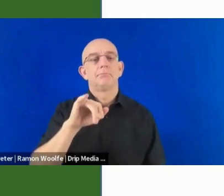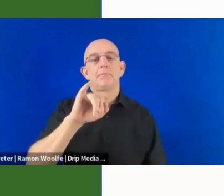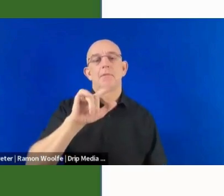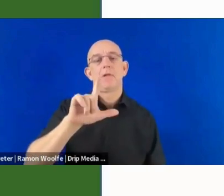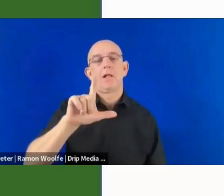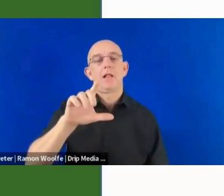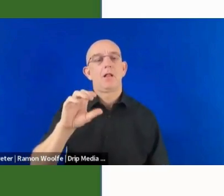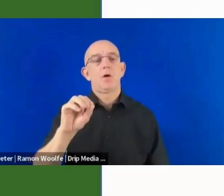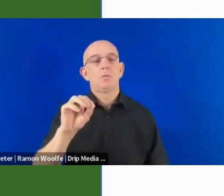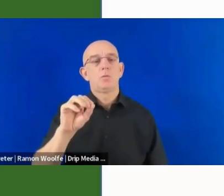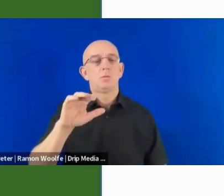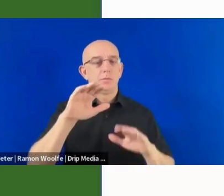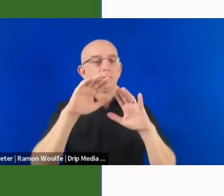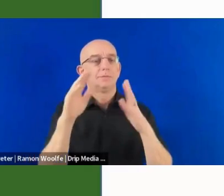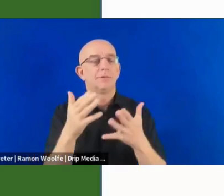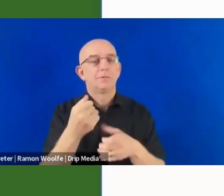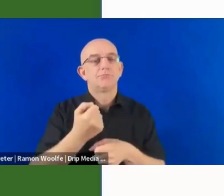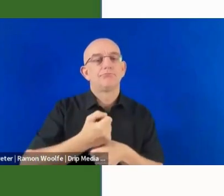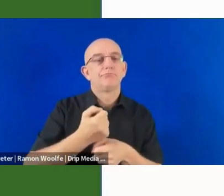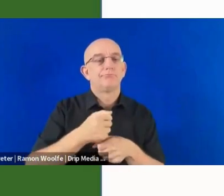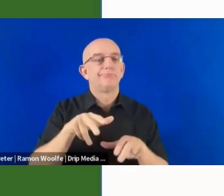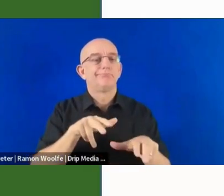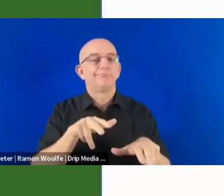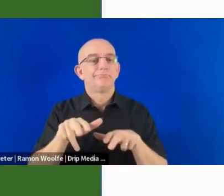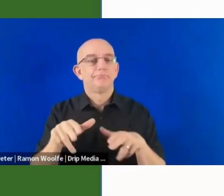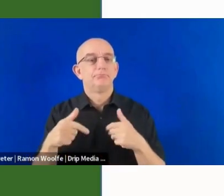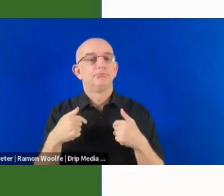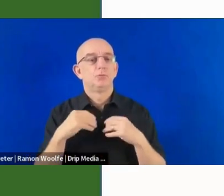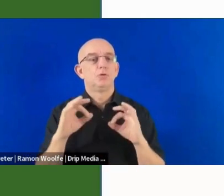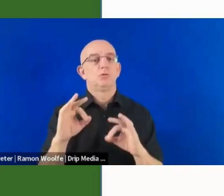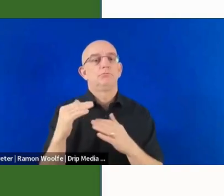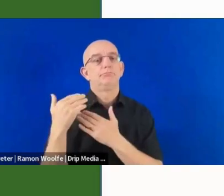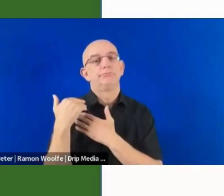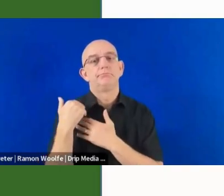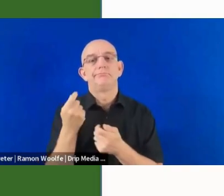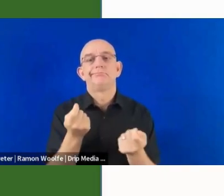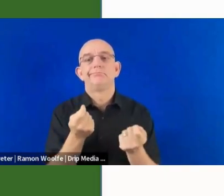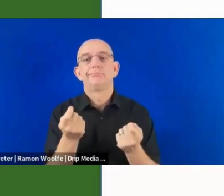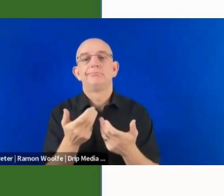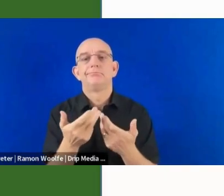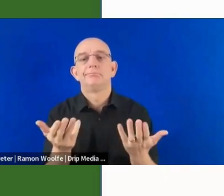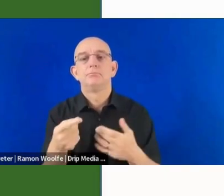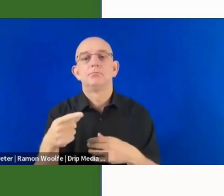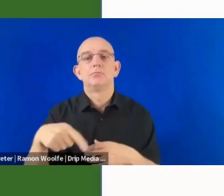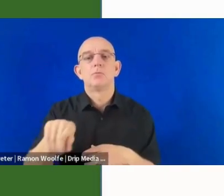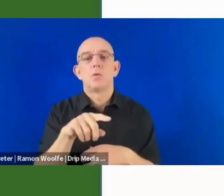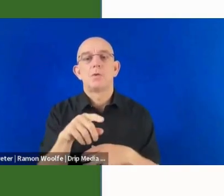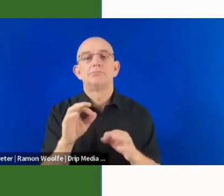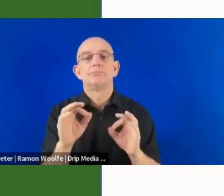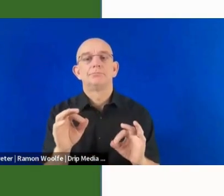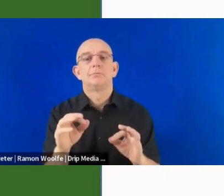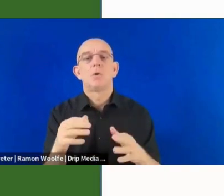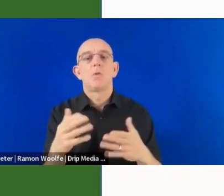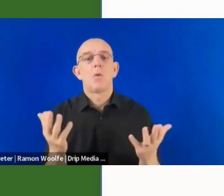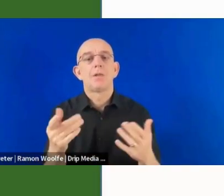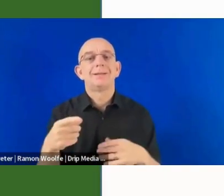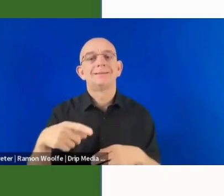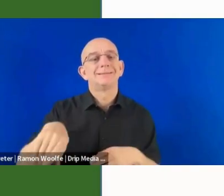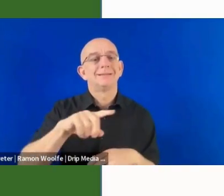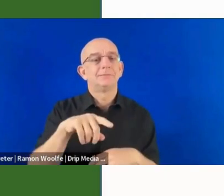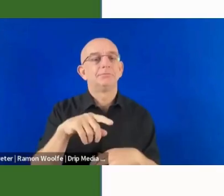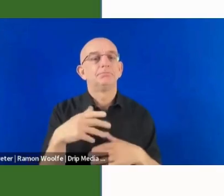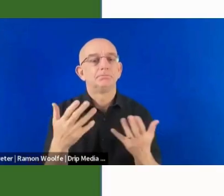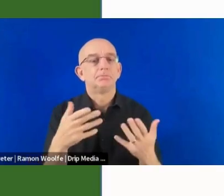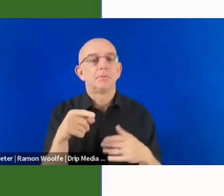in Lusaka at the International Labour Organization. So I'm responsible for the day-to-day coordination activities